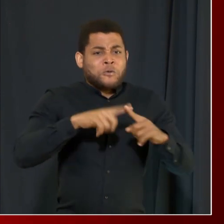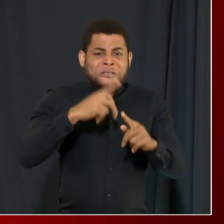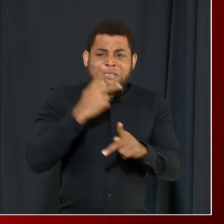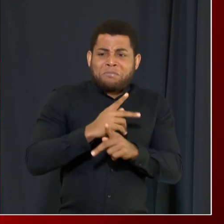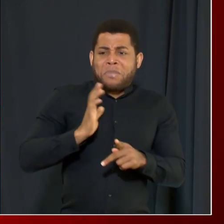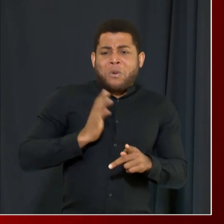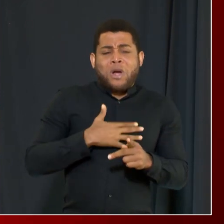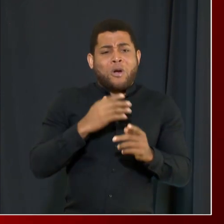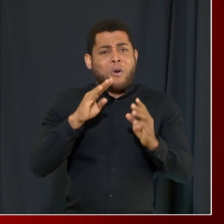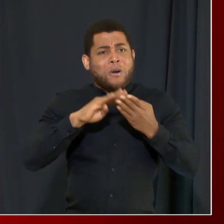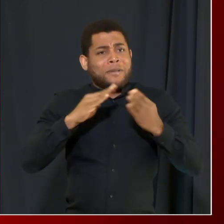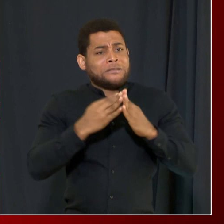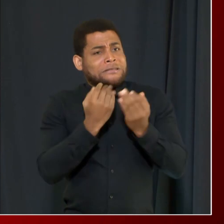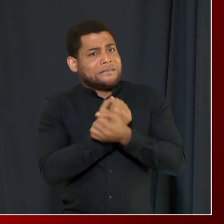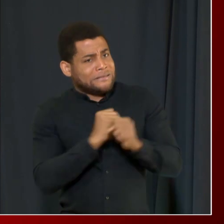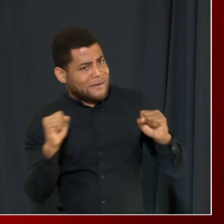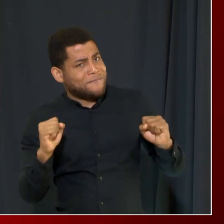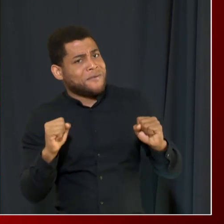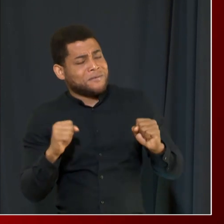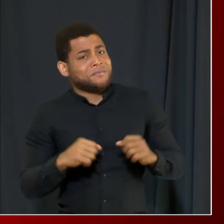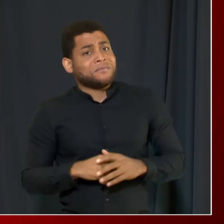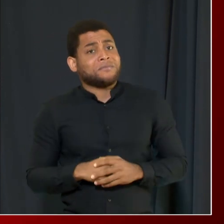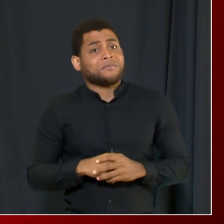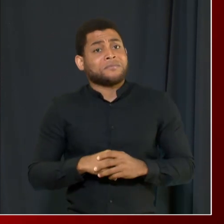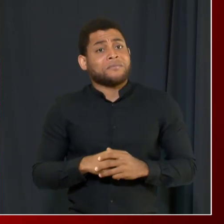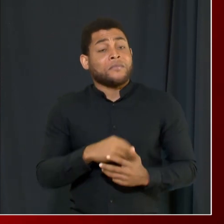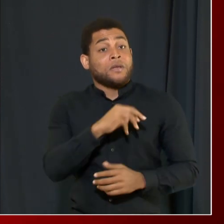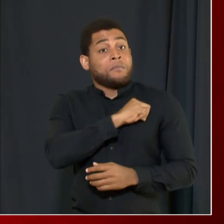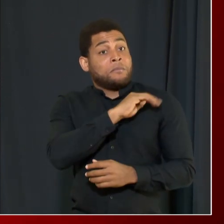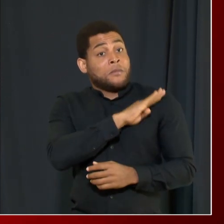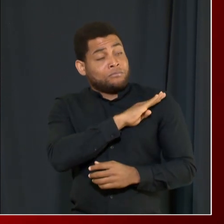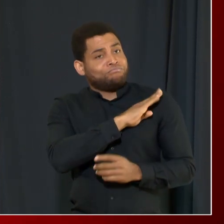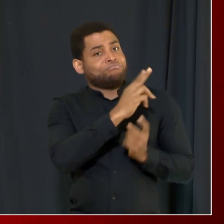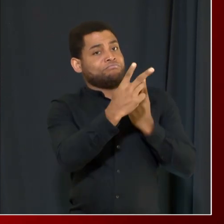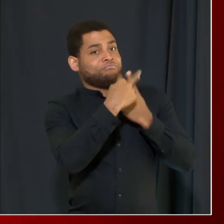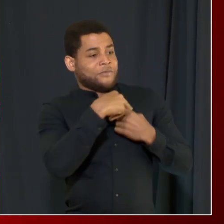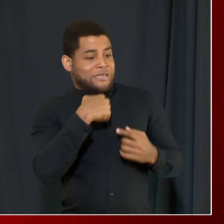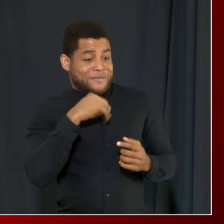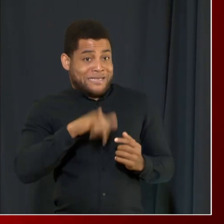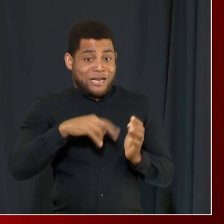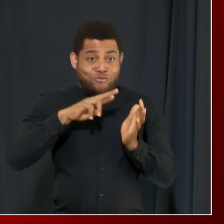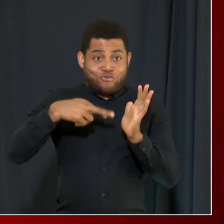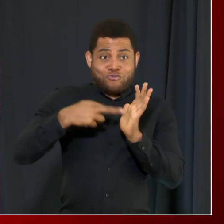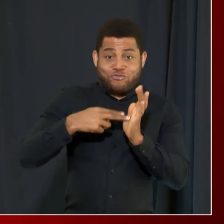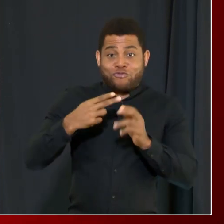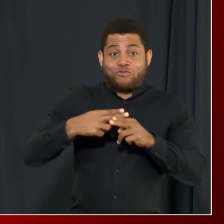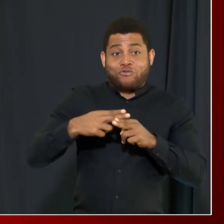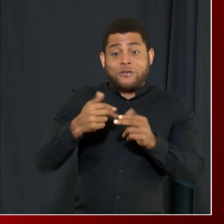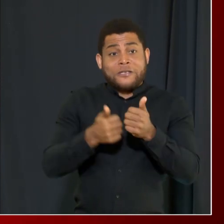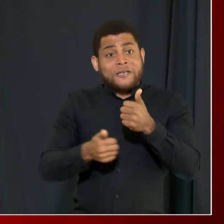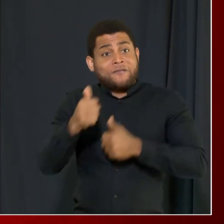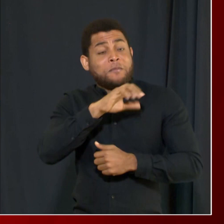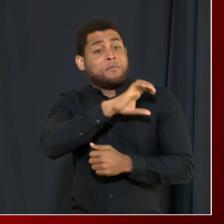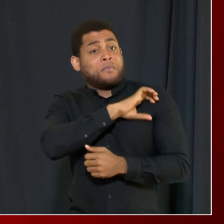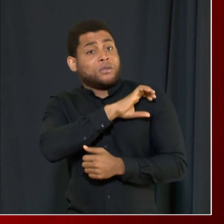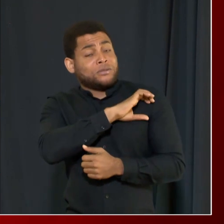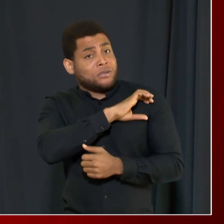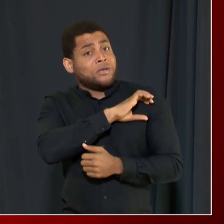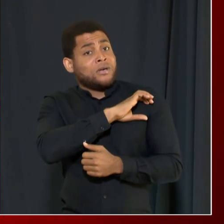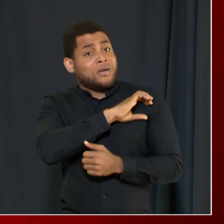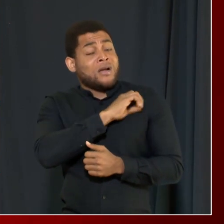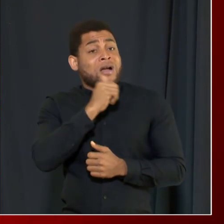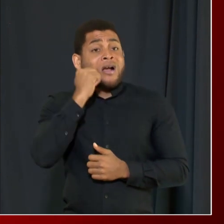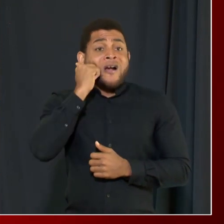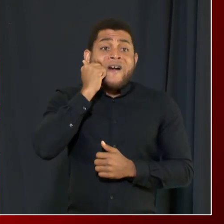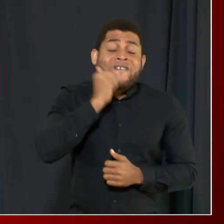Bowser has been an amazing support since assigning me in this role as Acting Chief of Police. Each day, the men and women of the Metropolitan Police